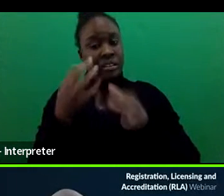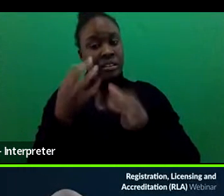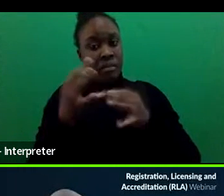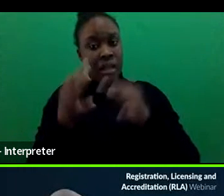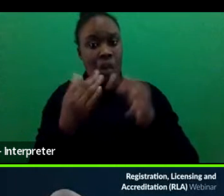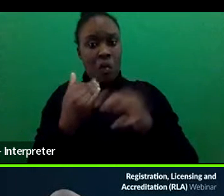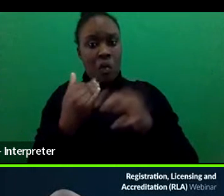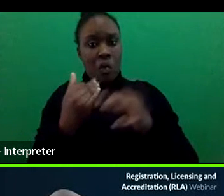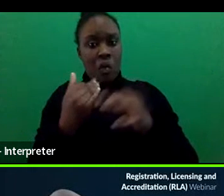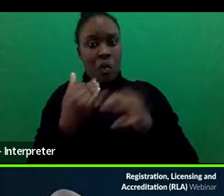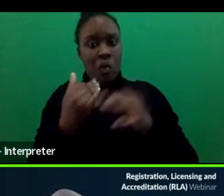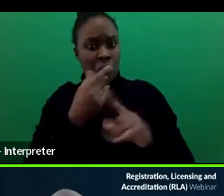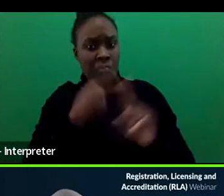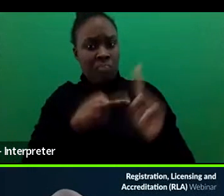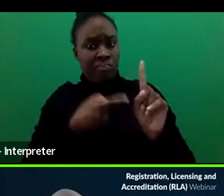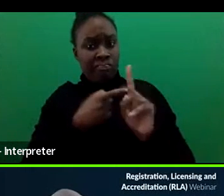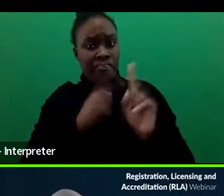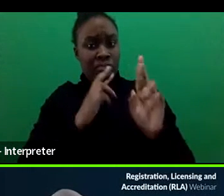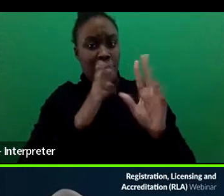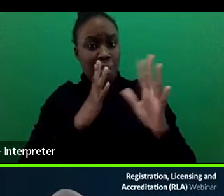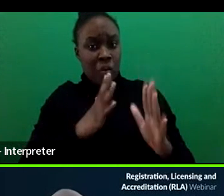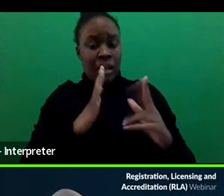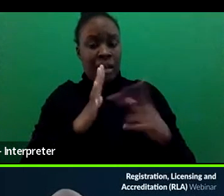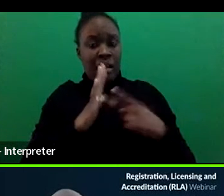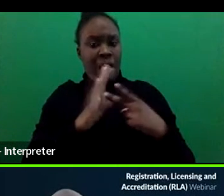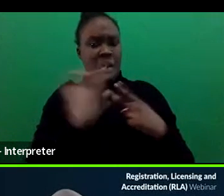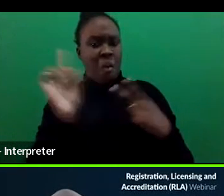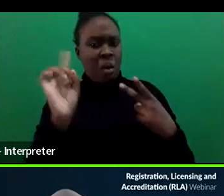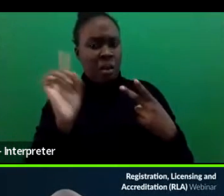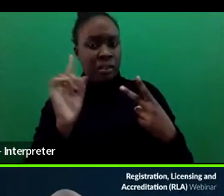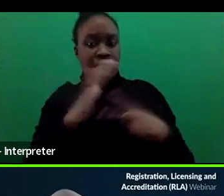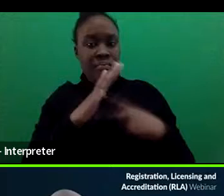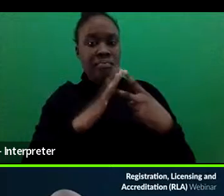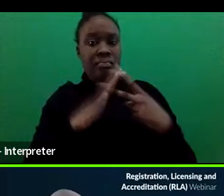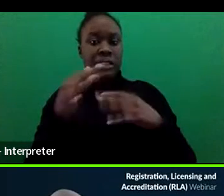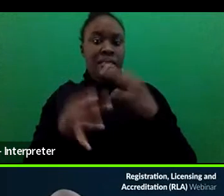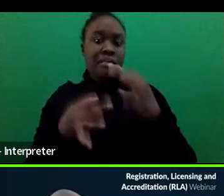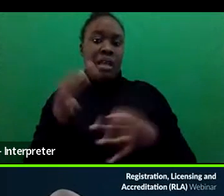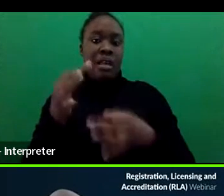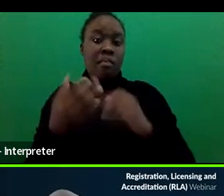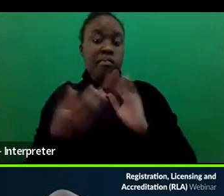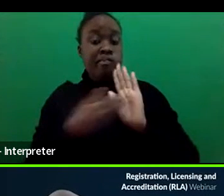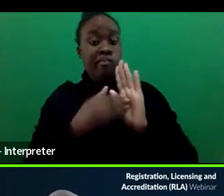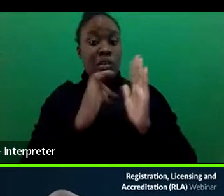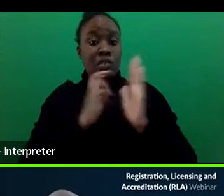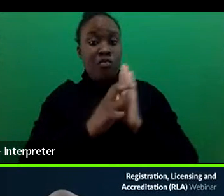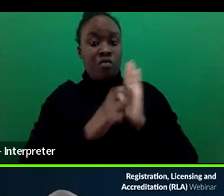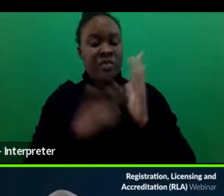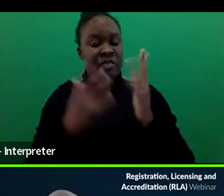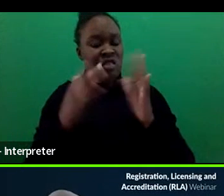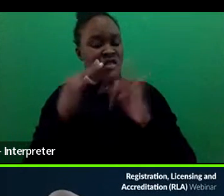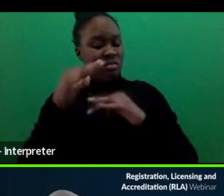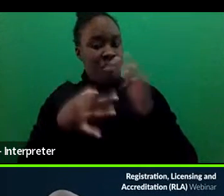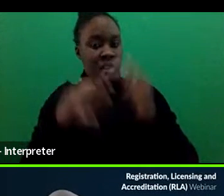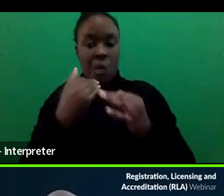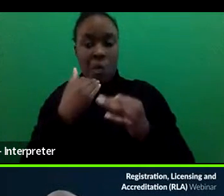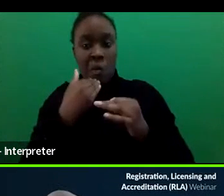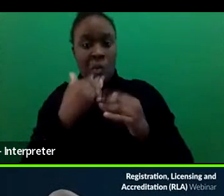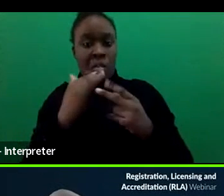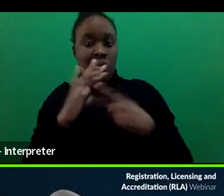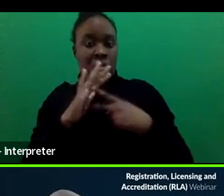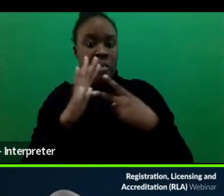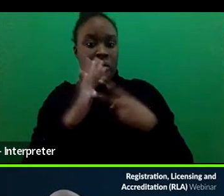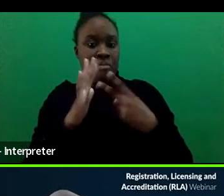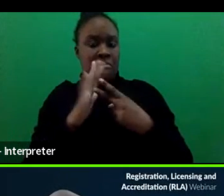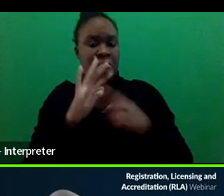cargo reporter is. And in those rules, it explains who, and also some of the provisions in those in